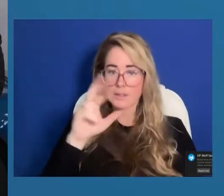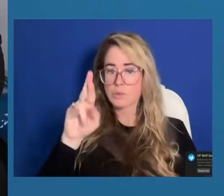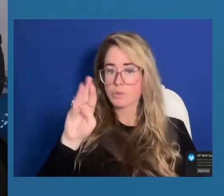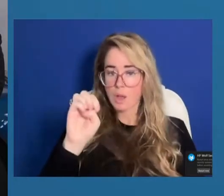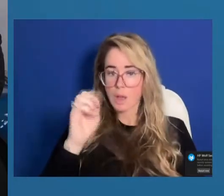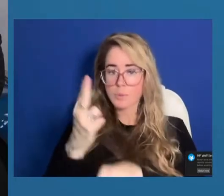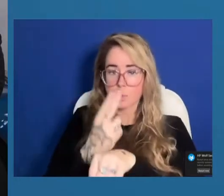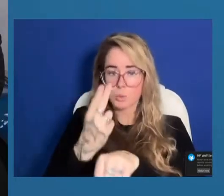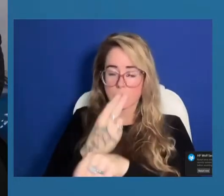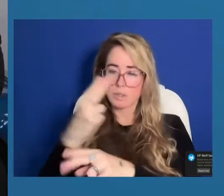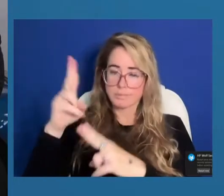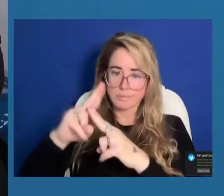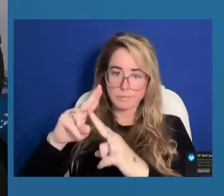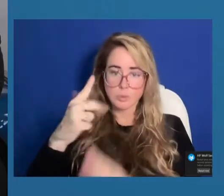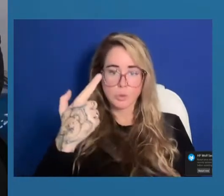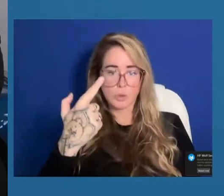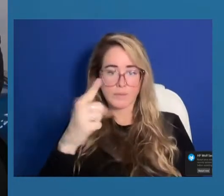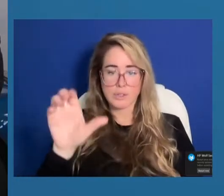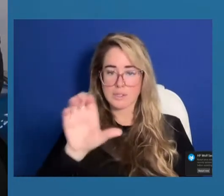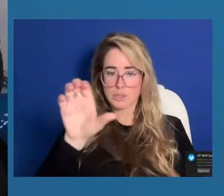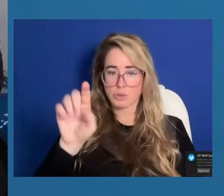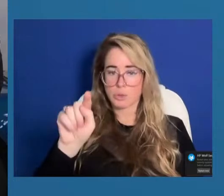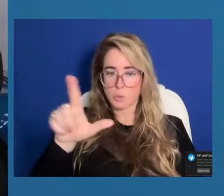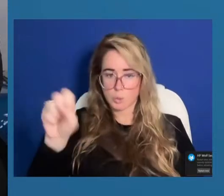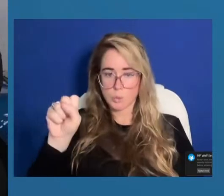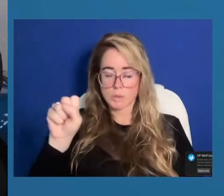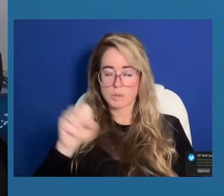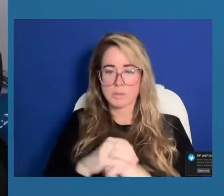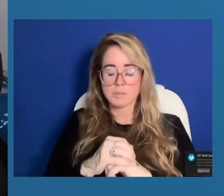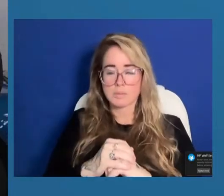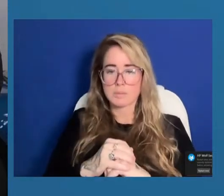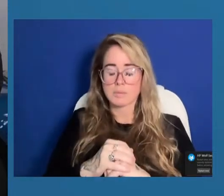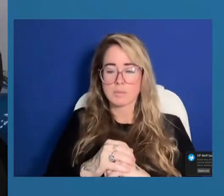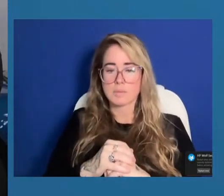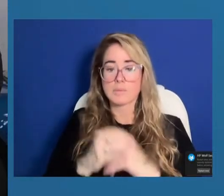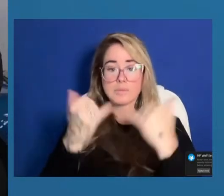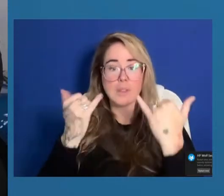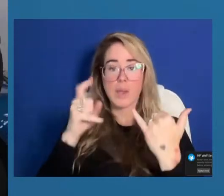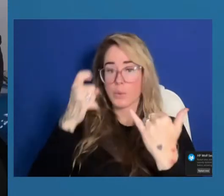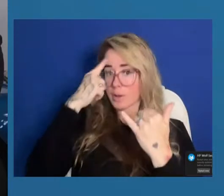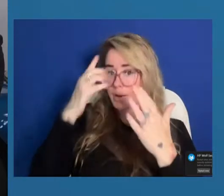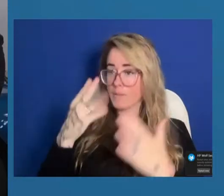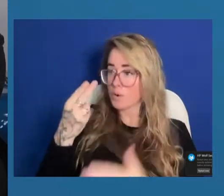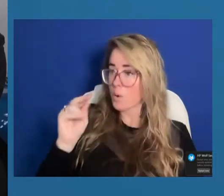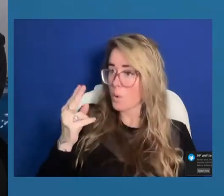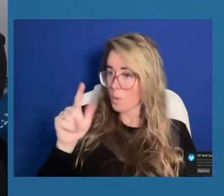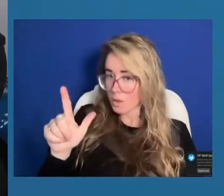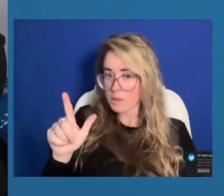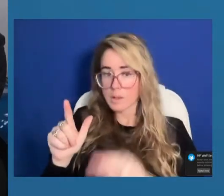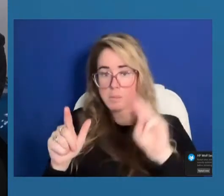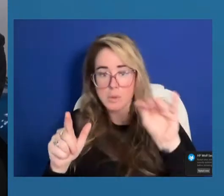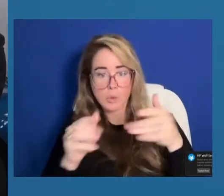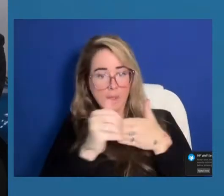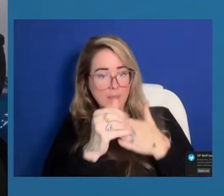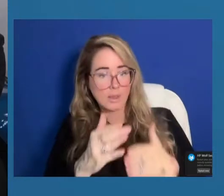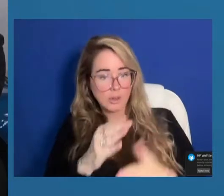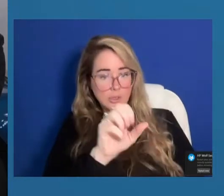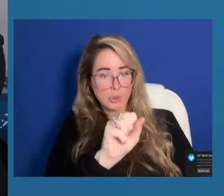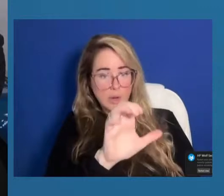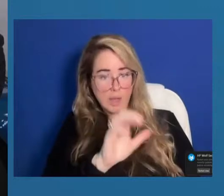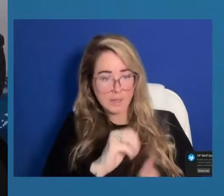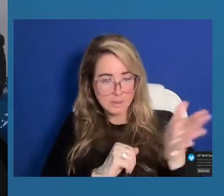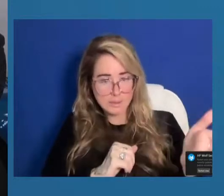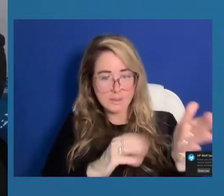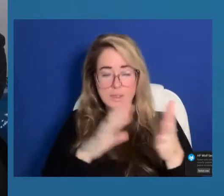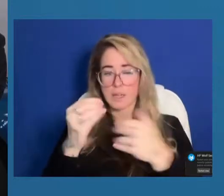21st century tools of the trade. So Governor Hochul, Majority Leader Stewart Cousins,